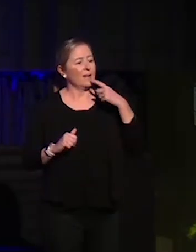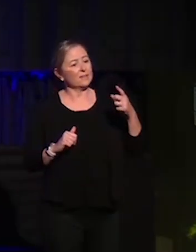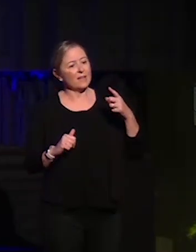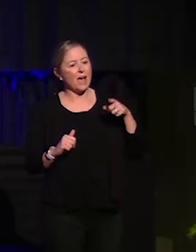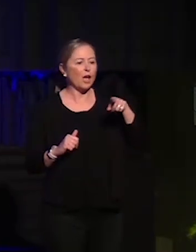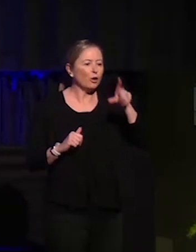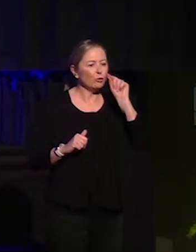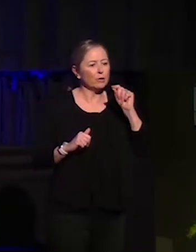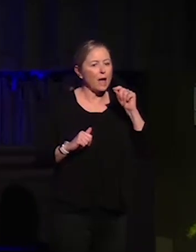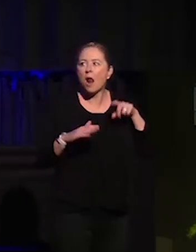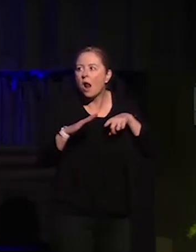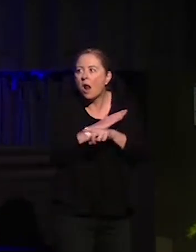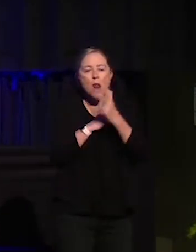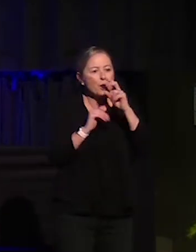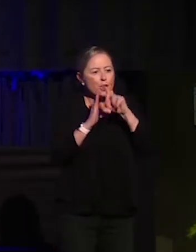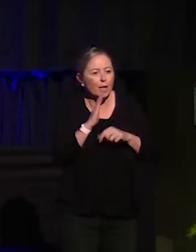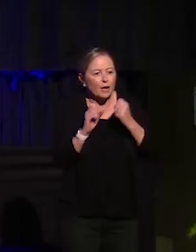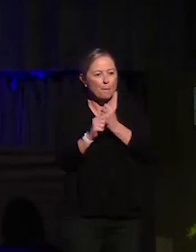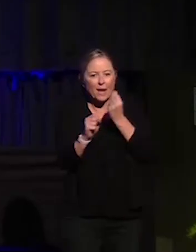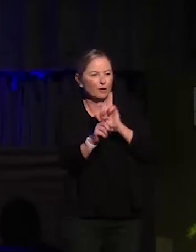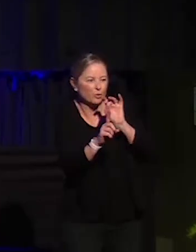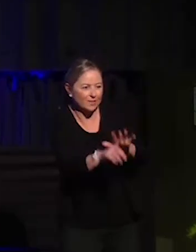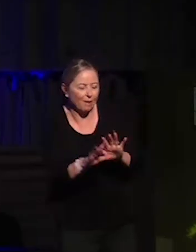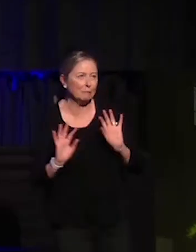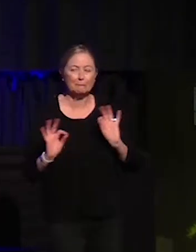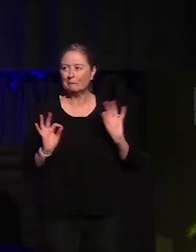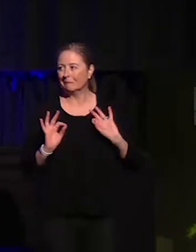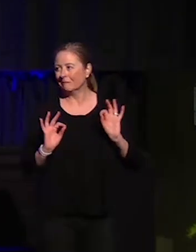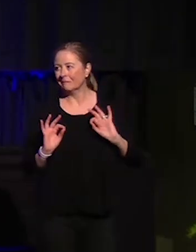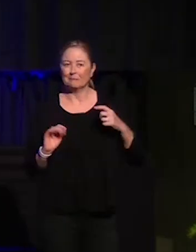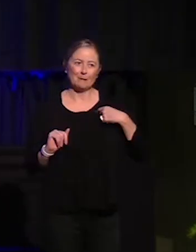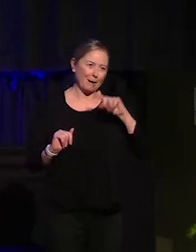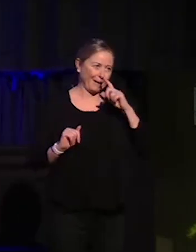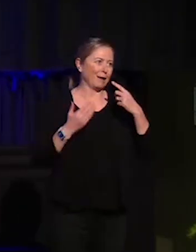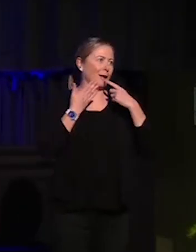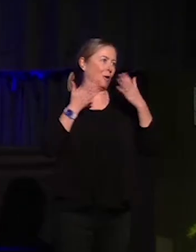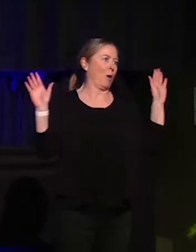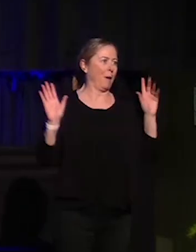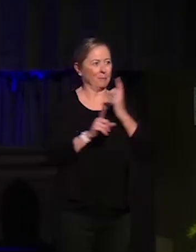is the solution to accessibility. I can't say it publicly,